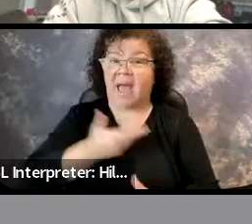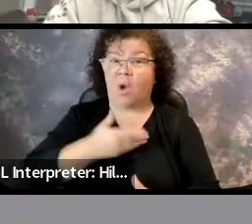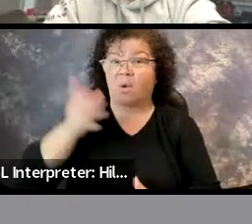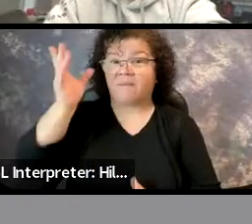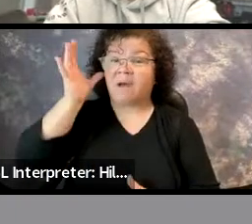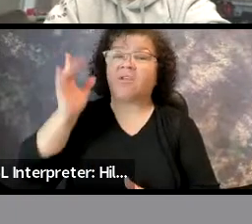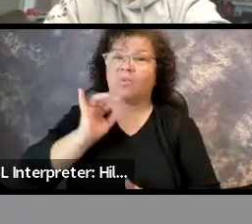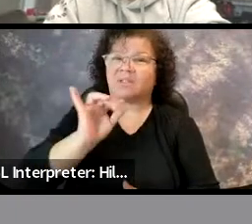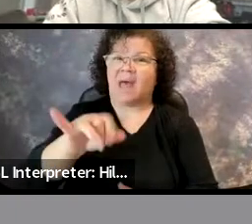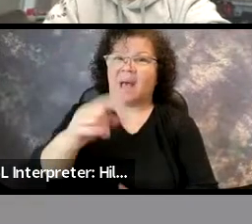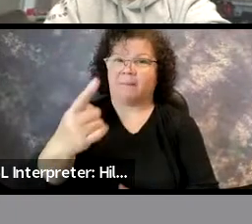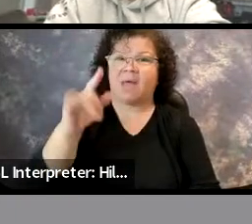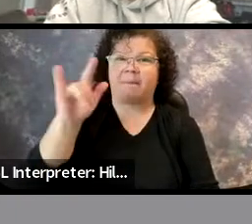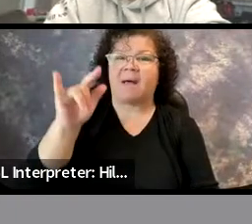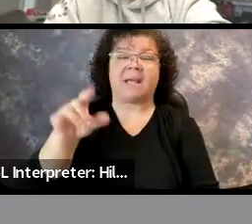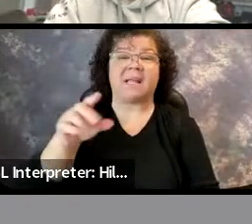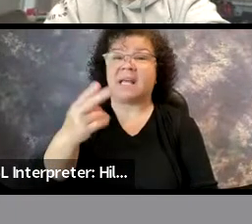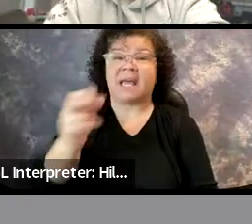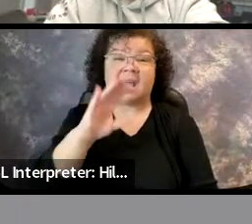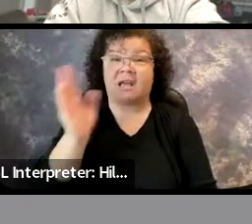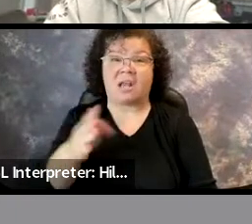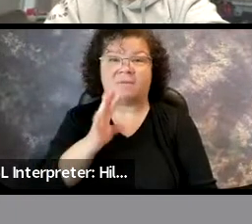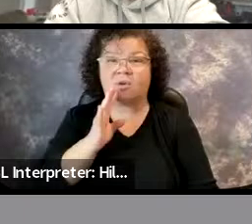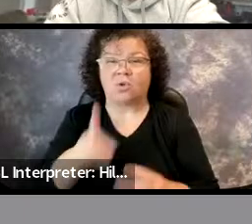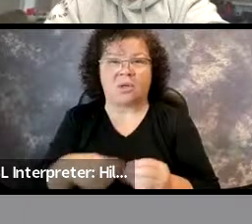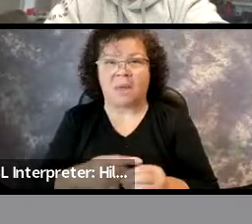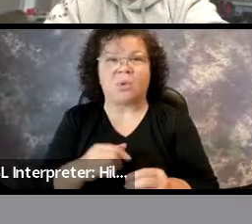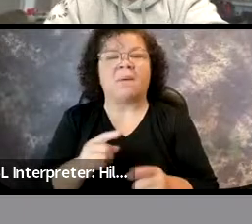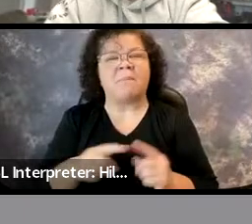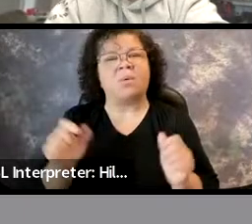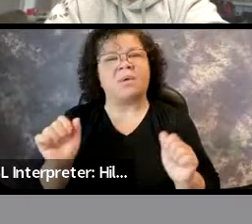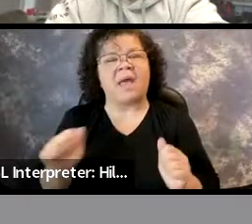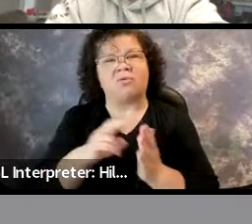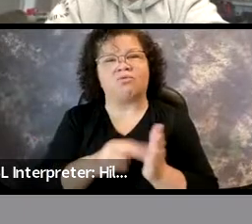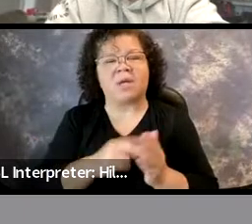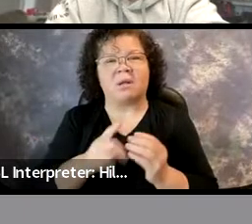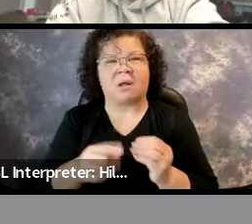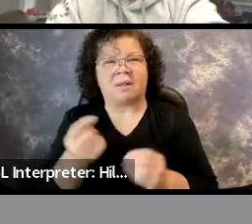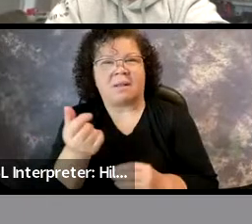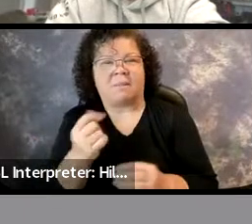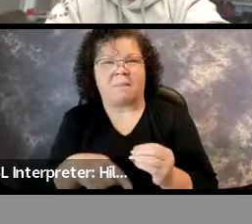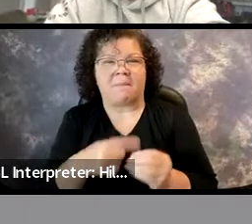and he never talked about it. So we get to read a little bit about what he went through.